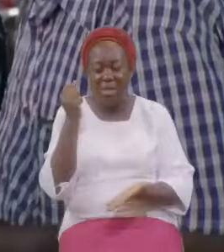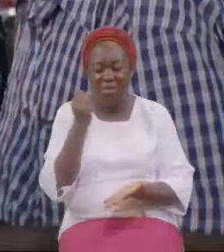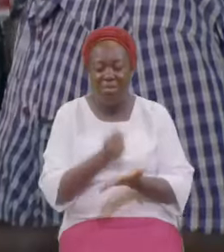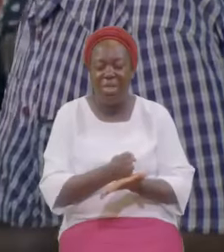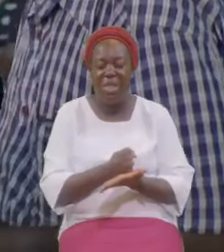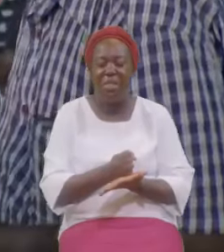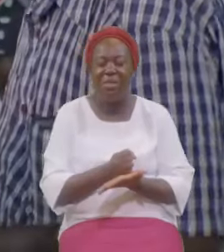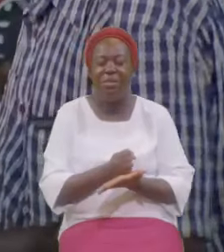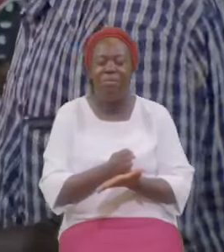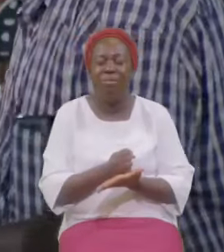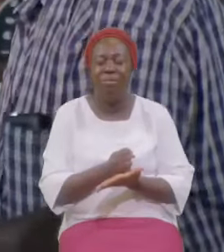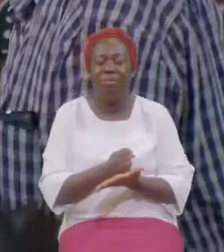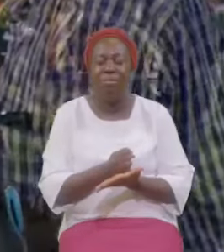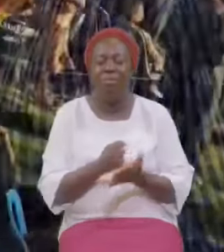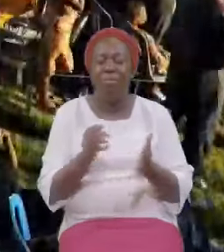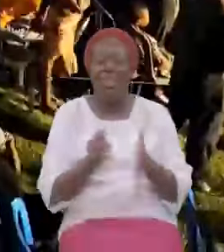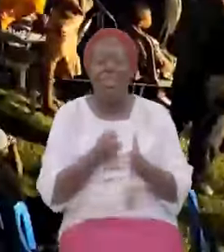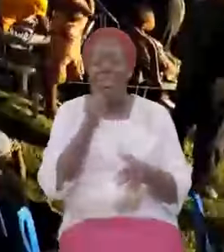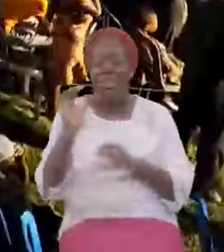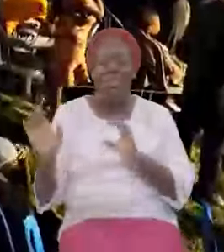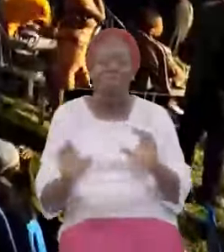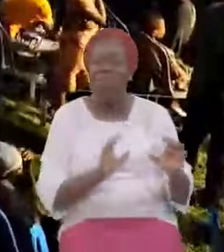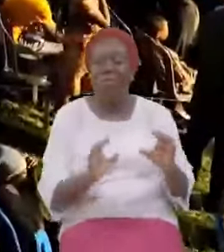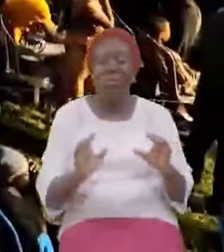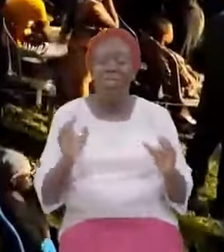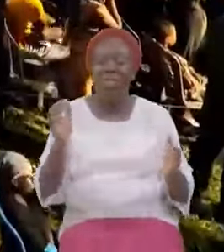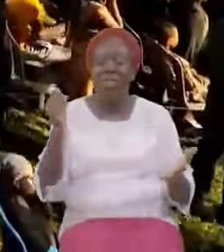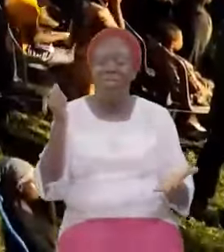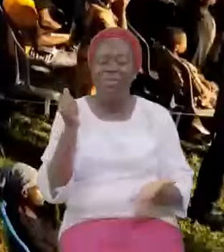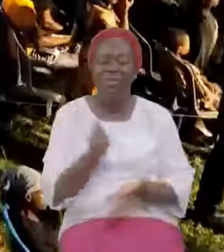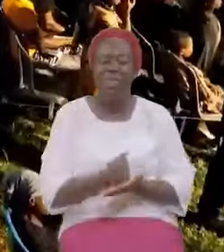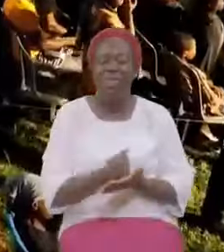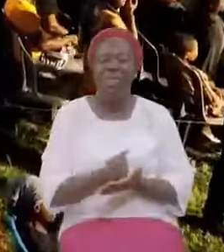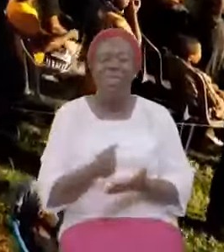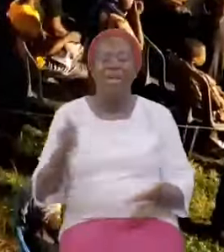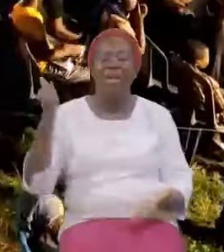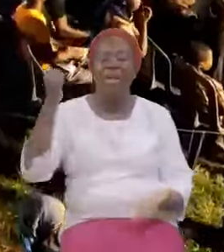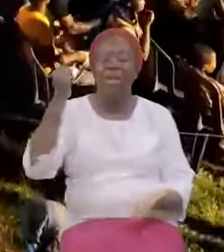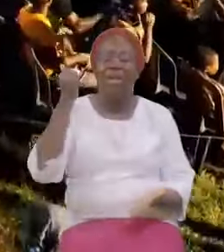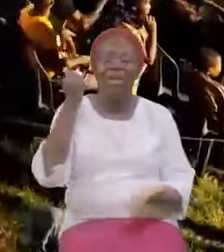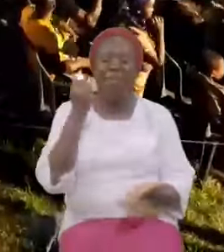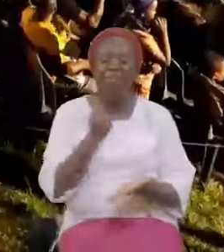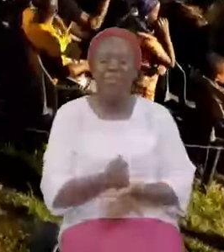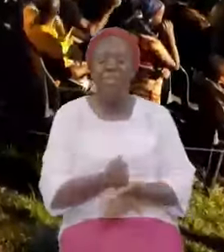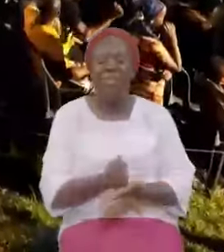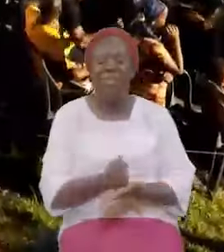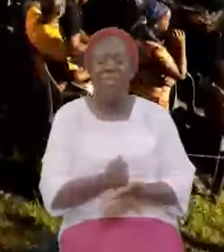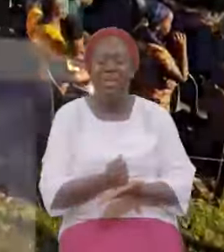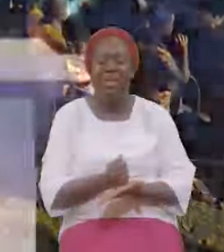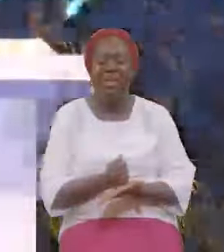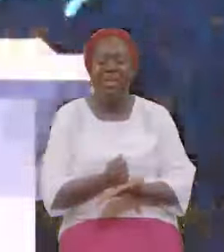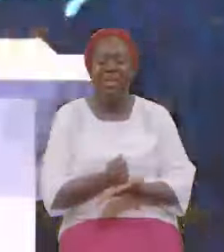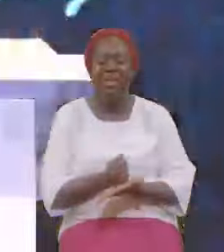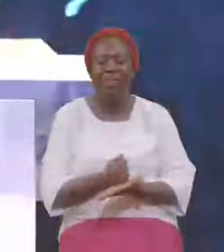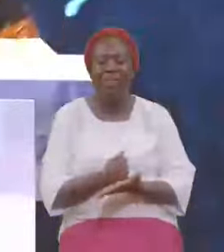Yeah. It is done. Yeah. Amen. Yeah. Keep on